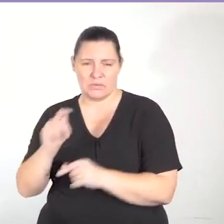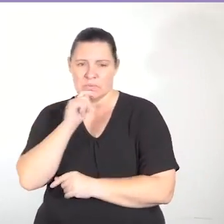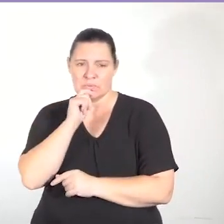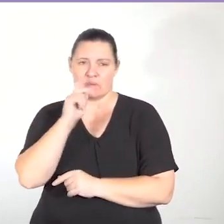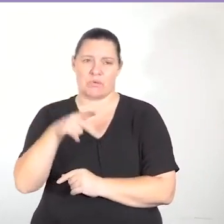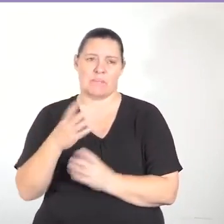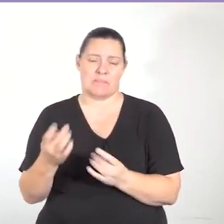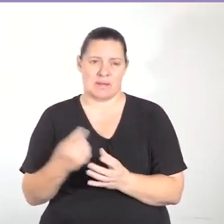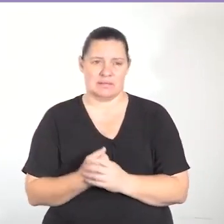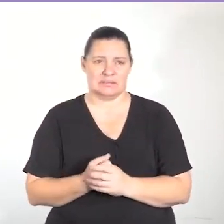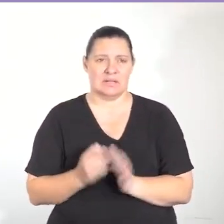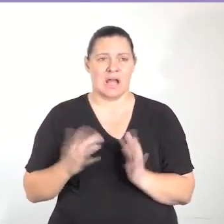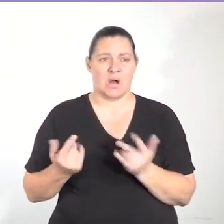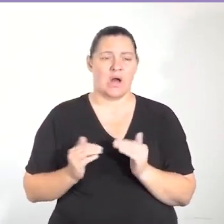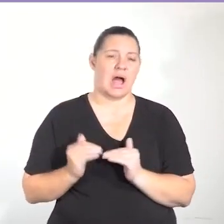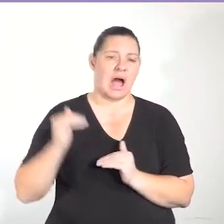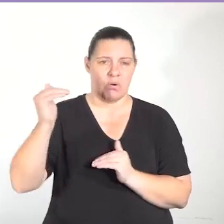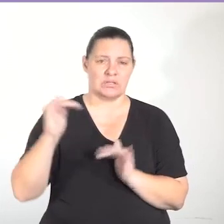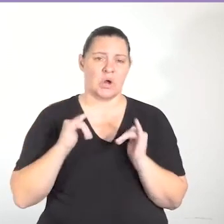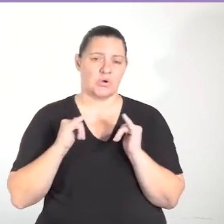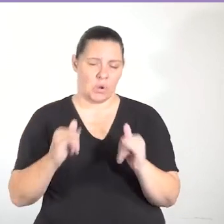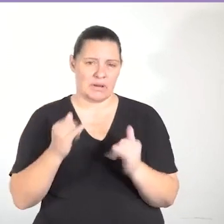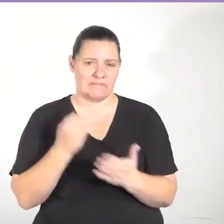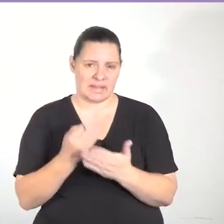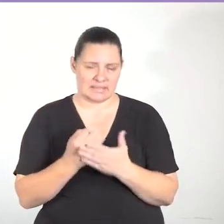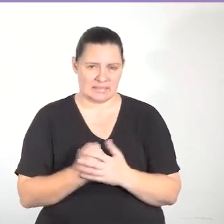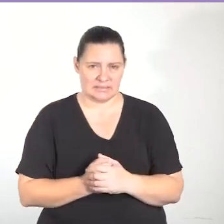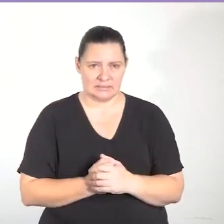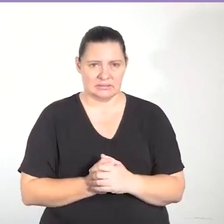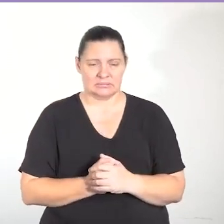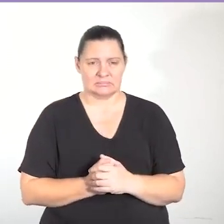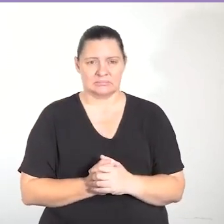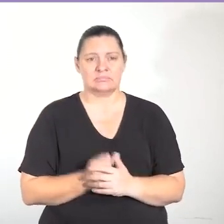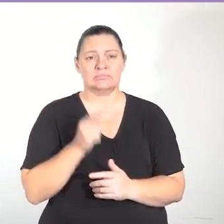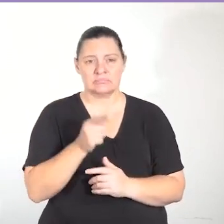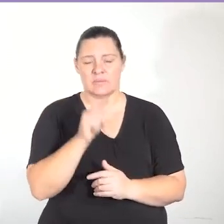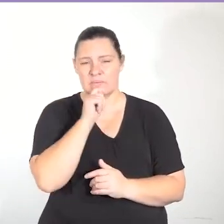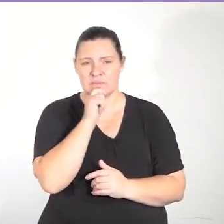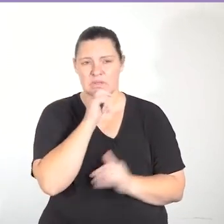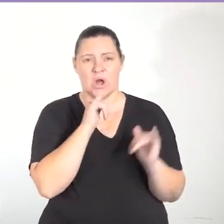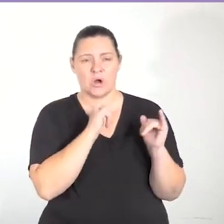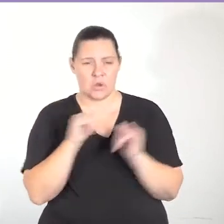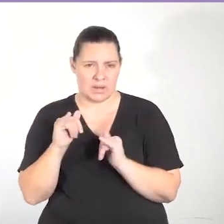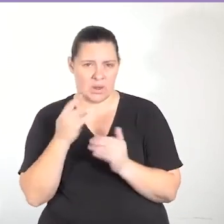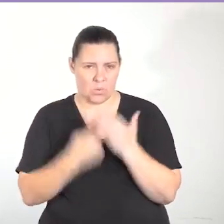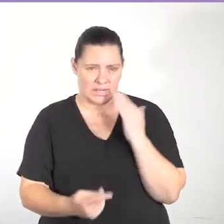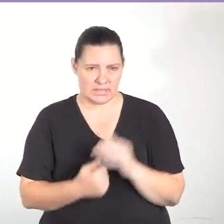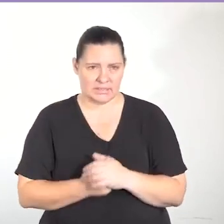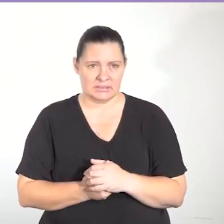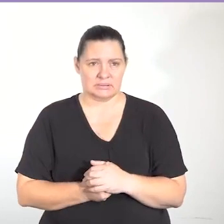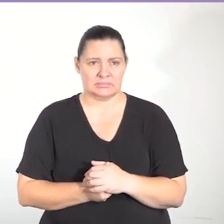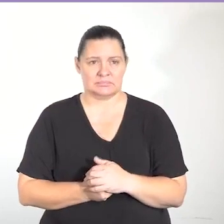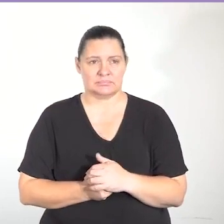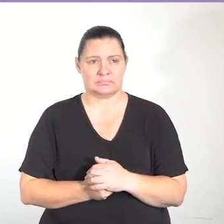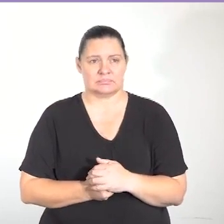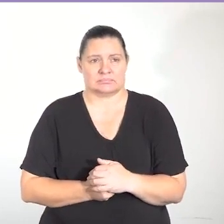prime numbers. Then, how do we find the highest common factor? With this one, we are going to look for the common factors only. So